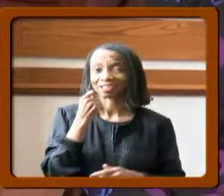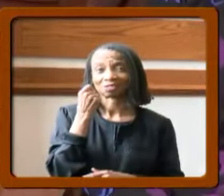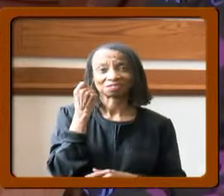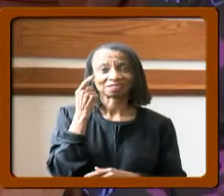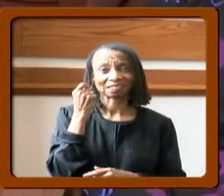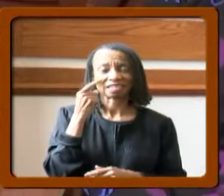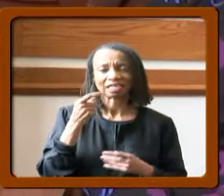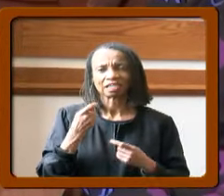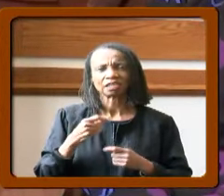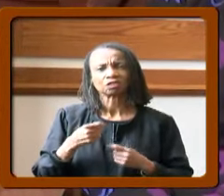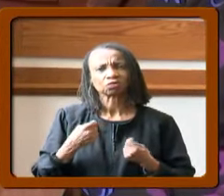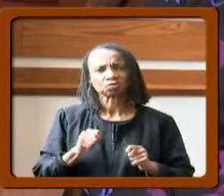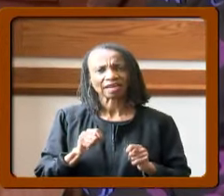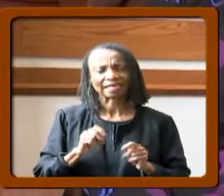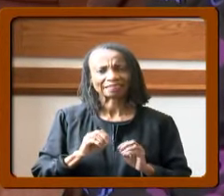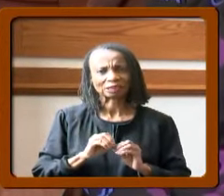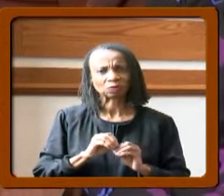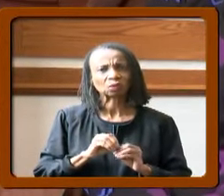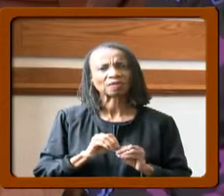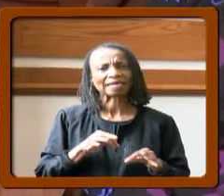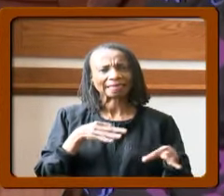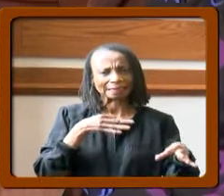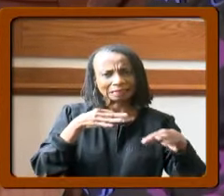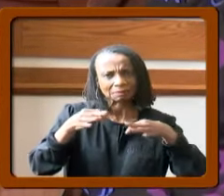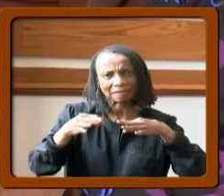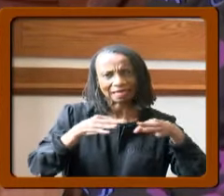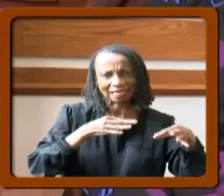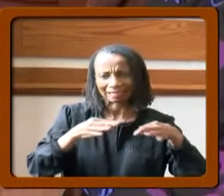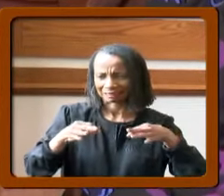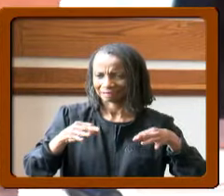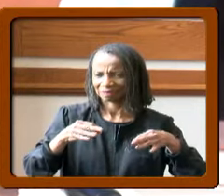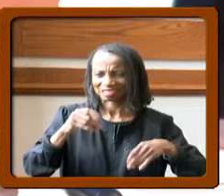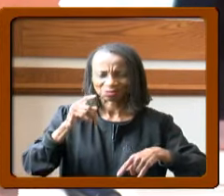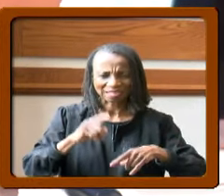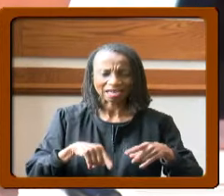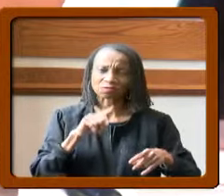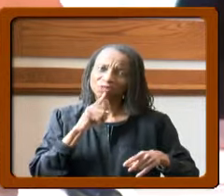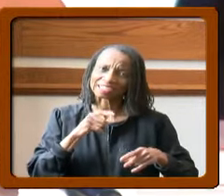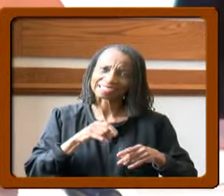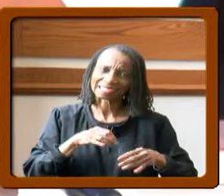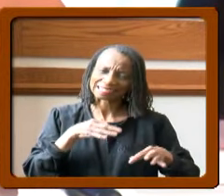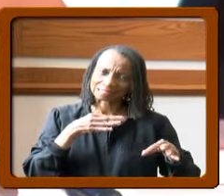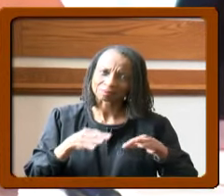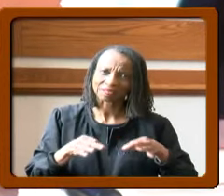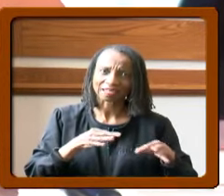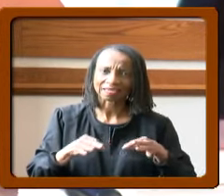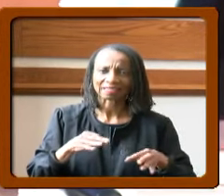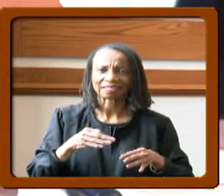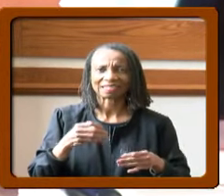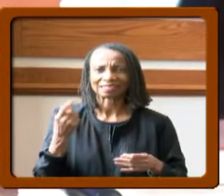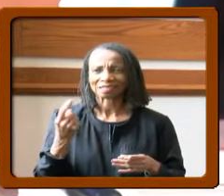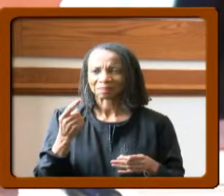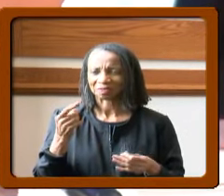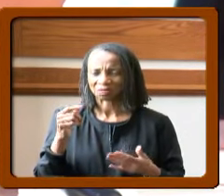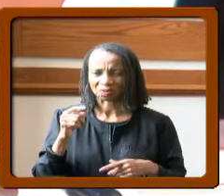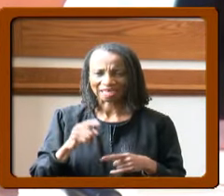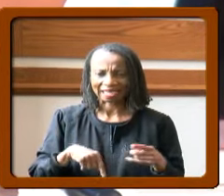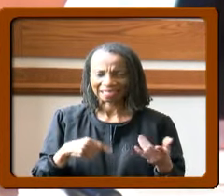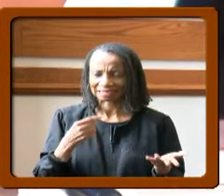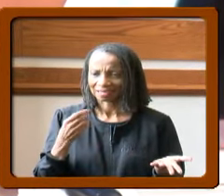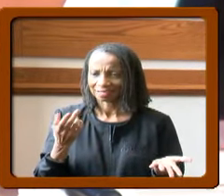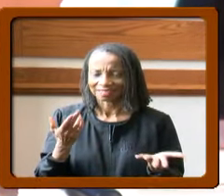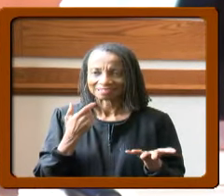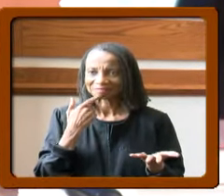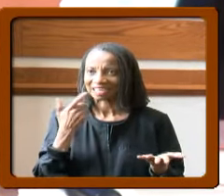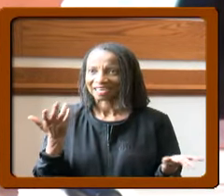trying to express that which is inexpressible, trying to describe that which is indescribable and speak that which